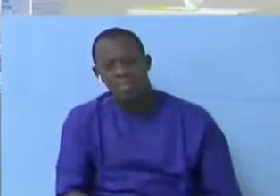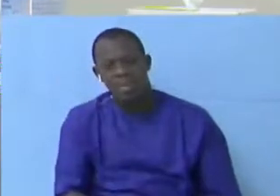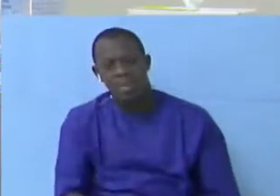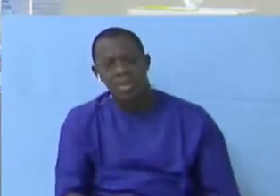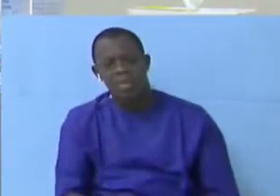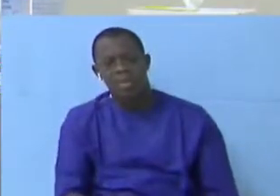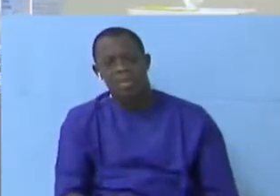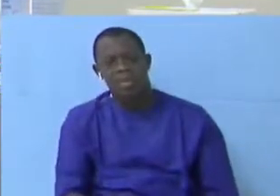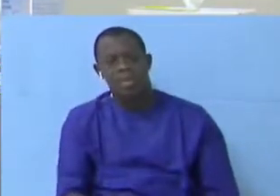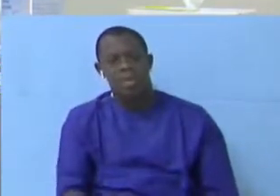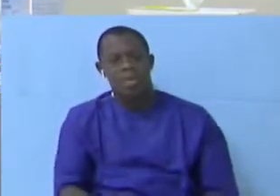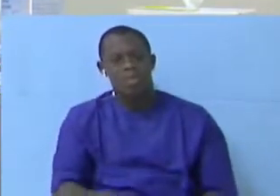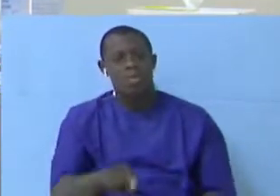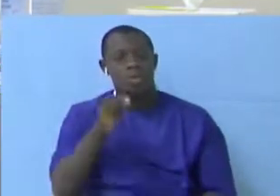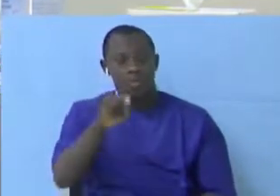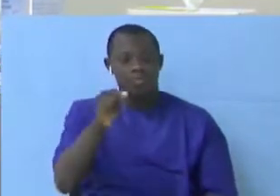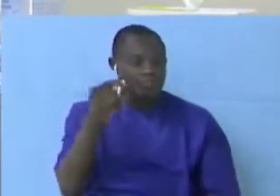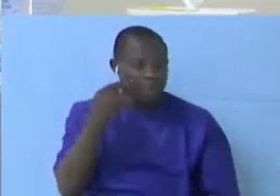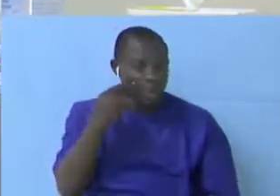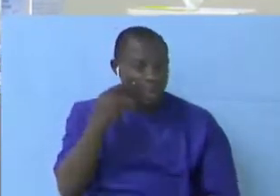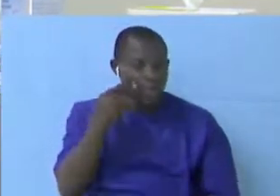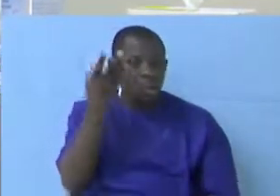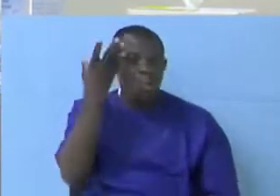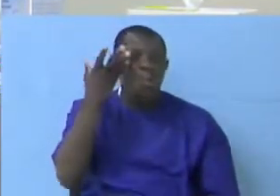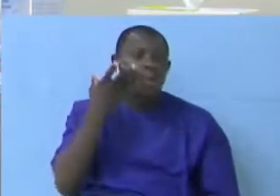But this day when I saw him,